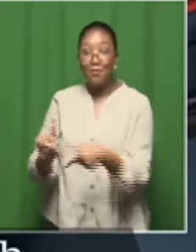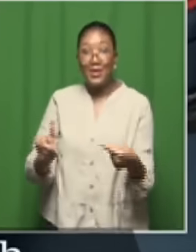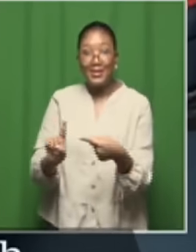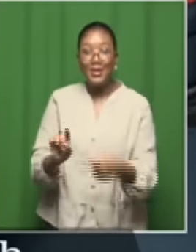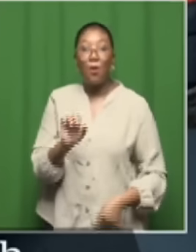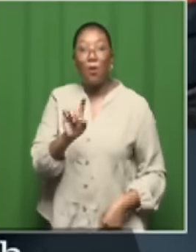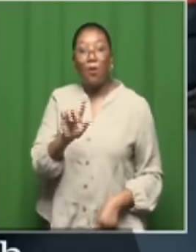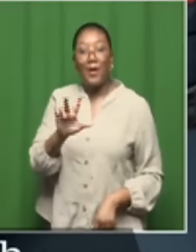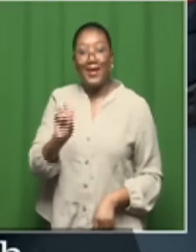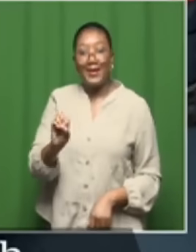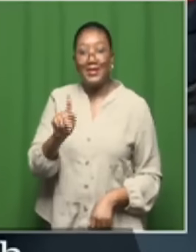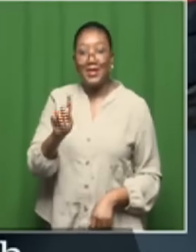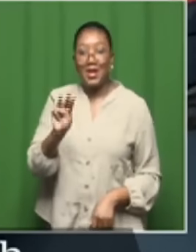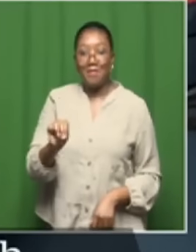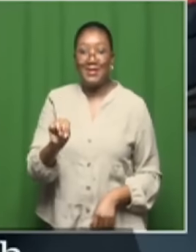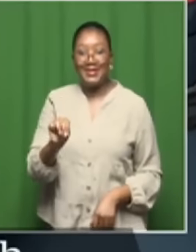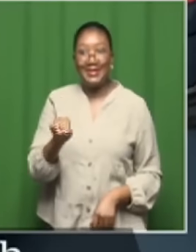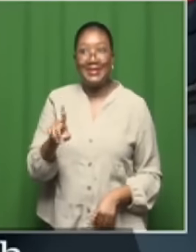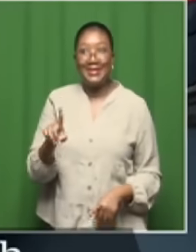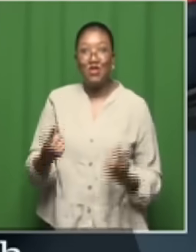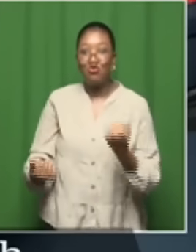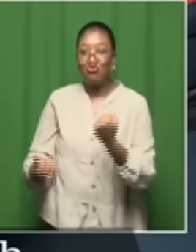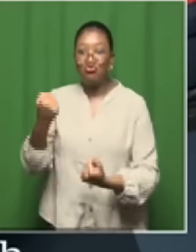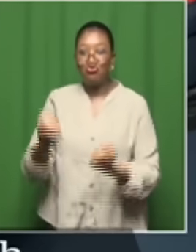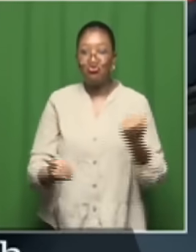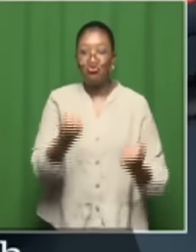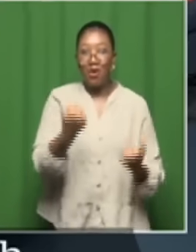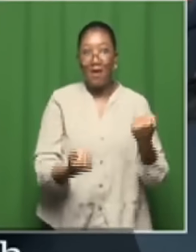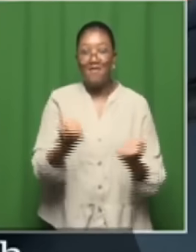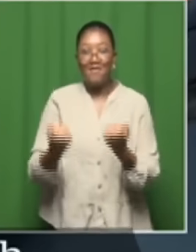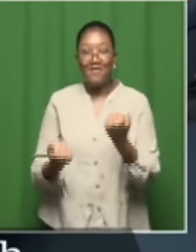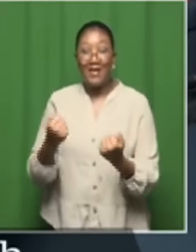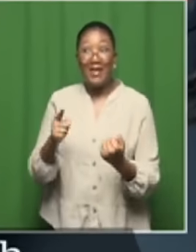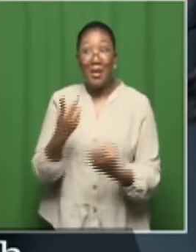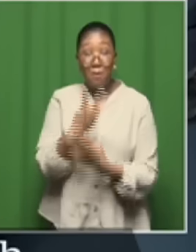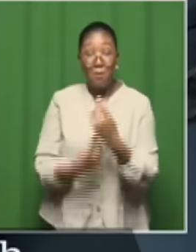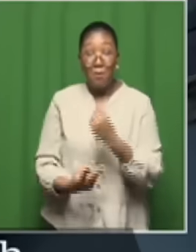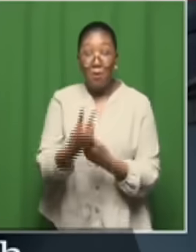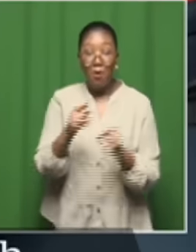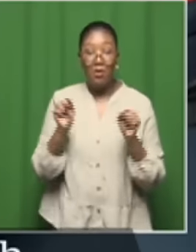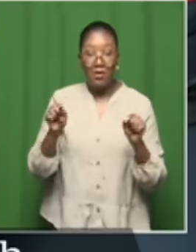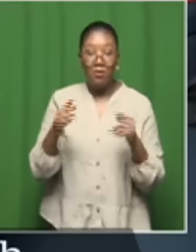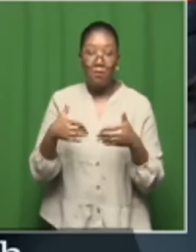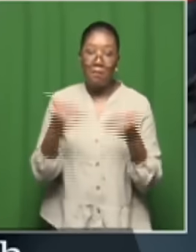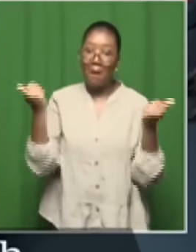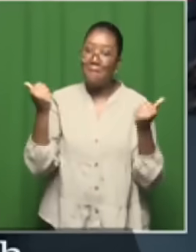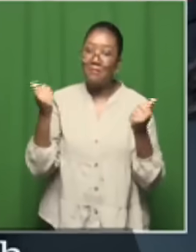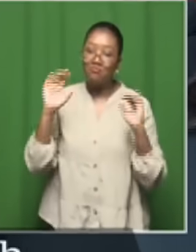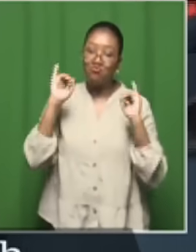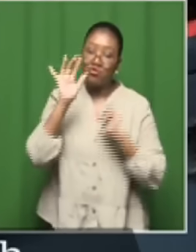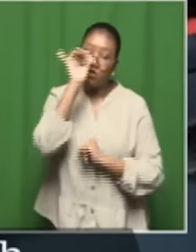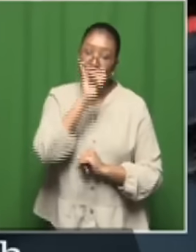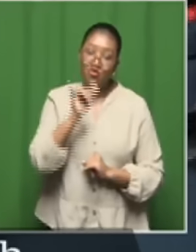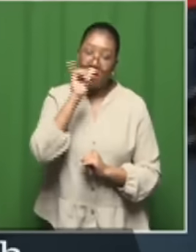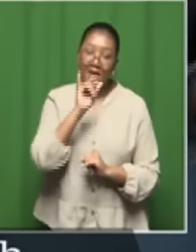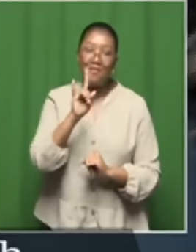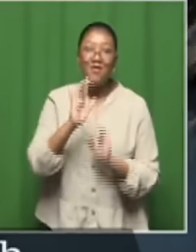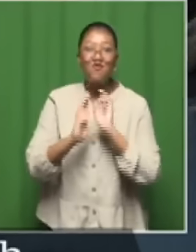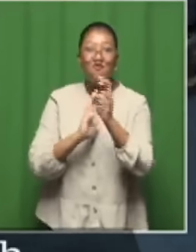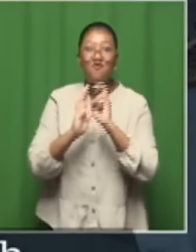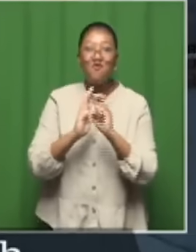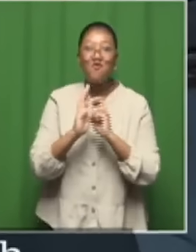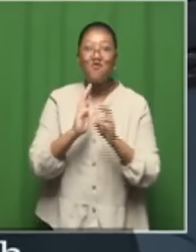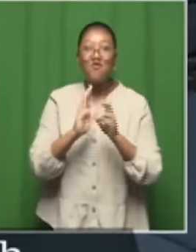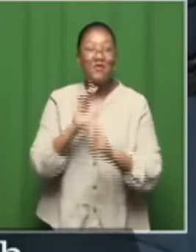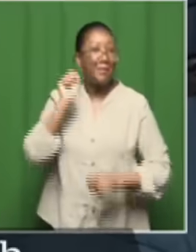In both two instances, this constitutes reckless and negligent driving, and that's why they are now behind bars. So basically what is going to happen, they are now